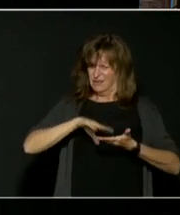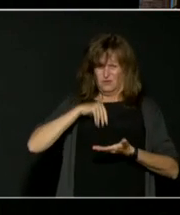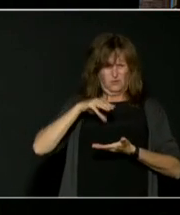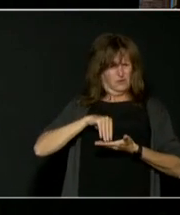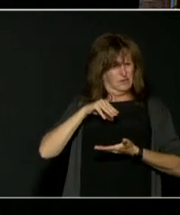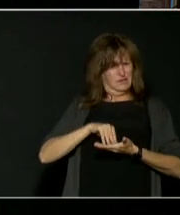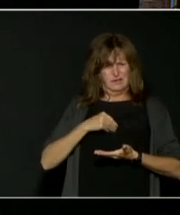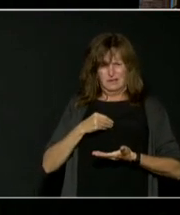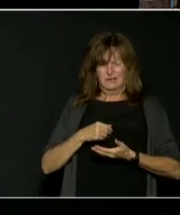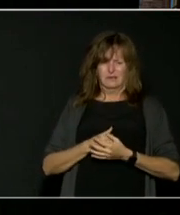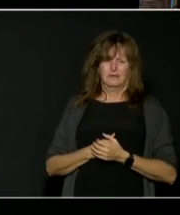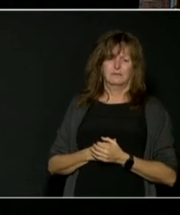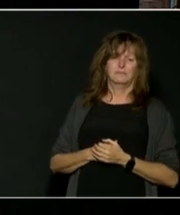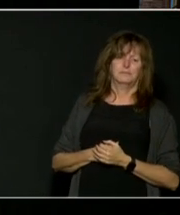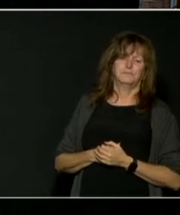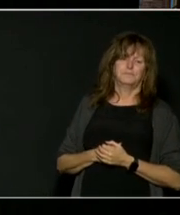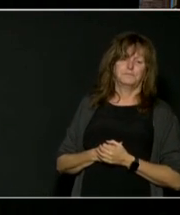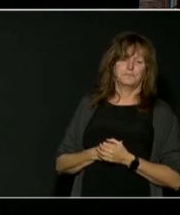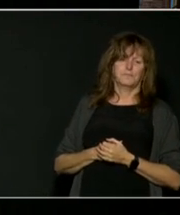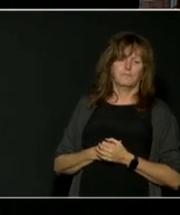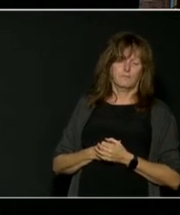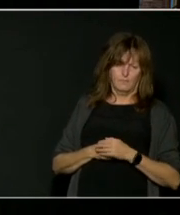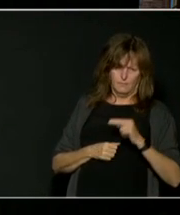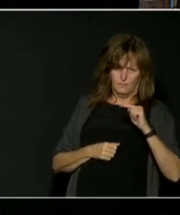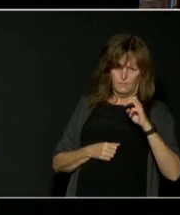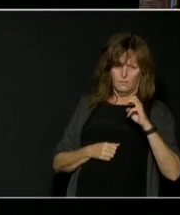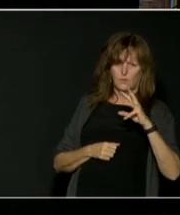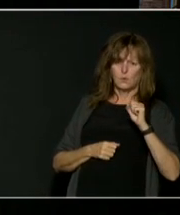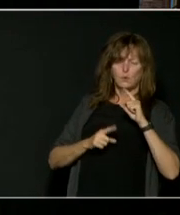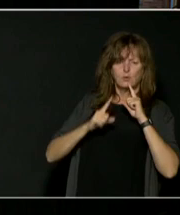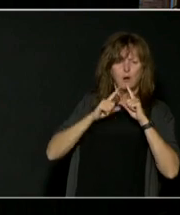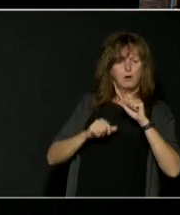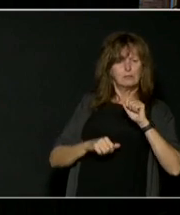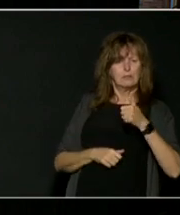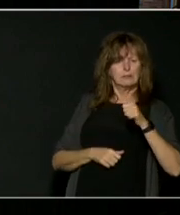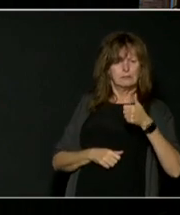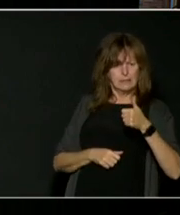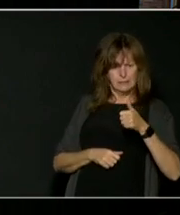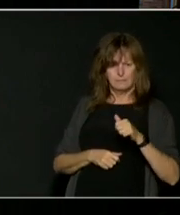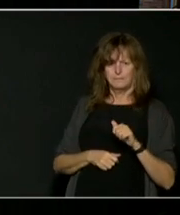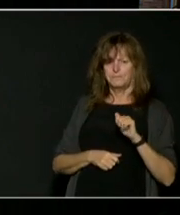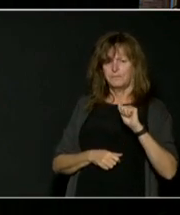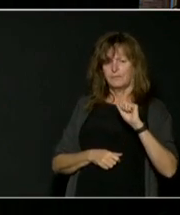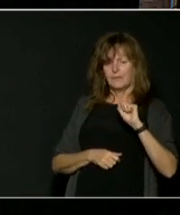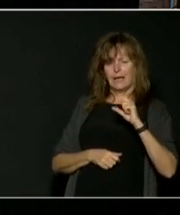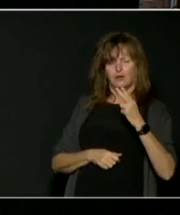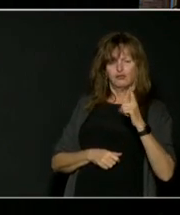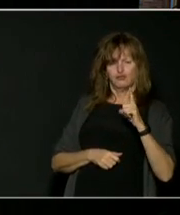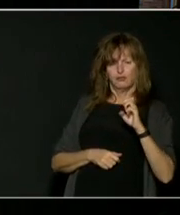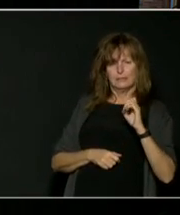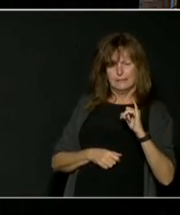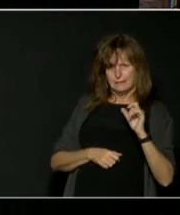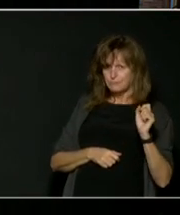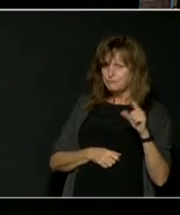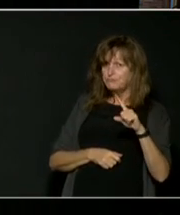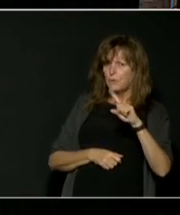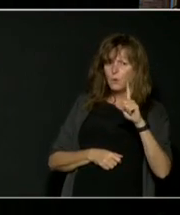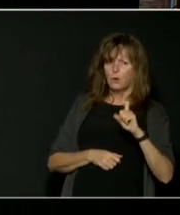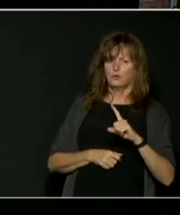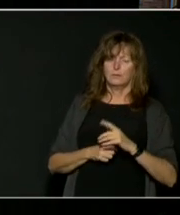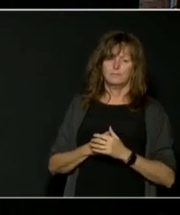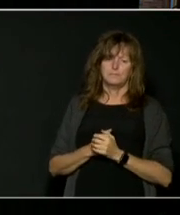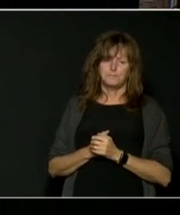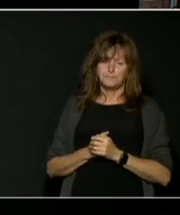News Talk 1010. Please go ahead. Hi, doctors. Thank you for taking my question. For some time now, we've been hearing that